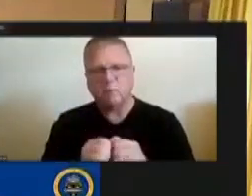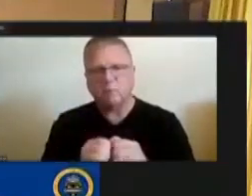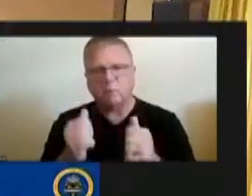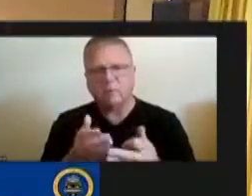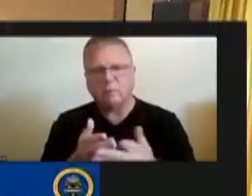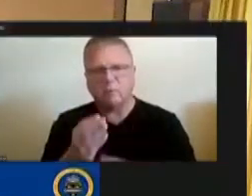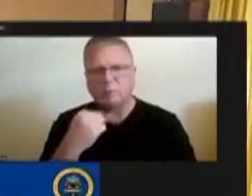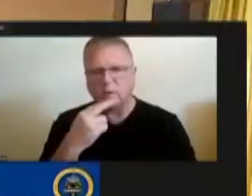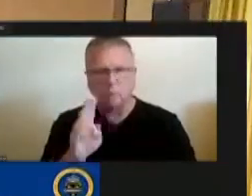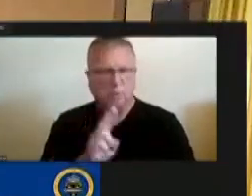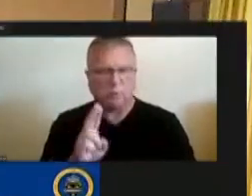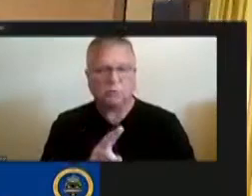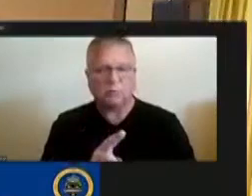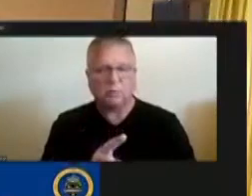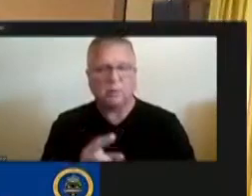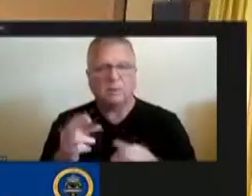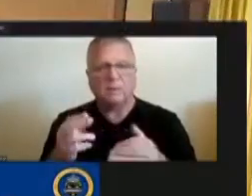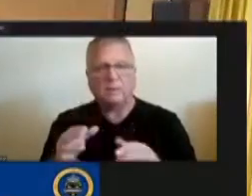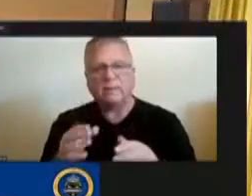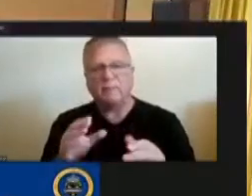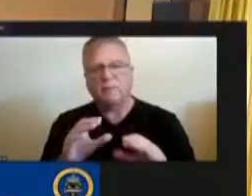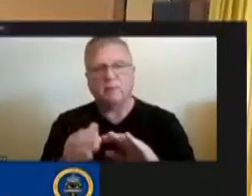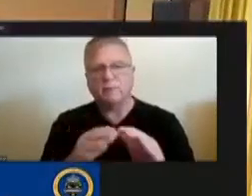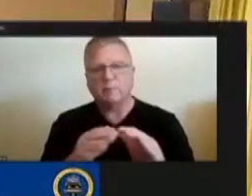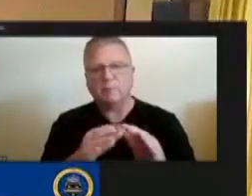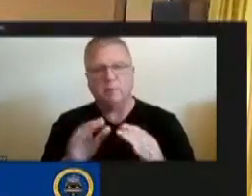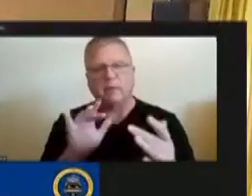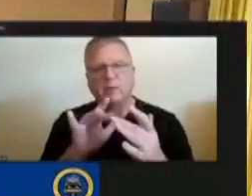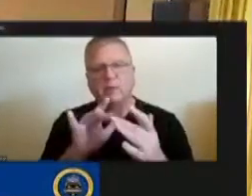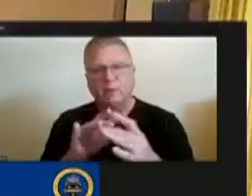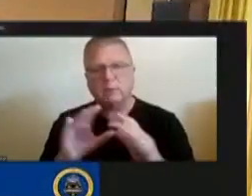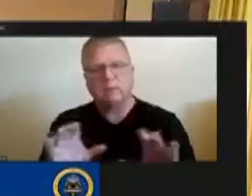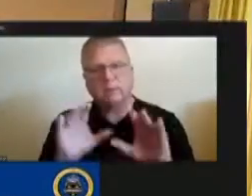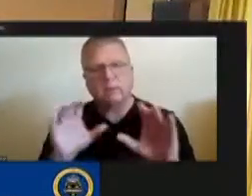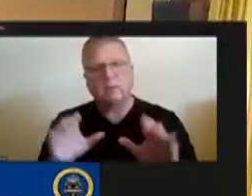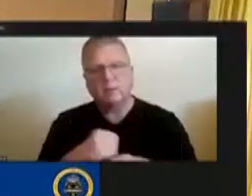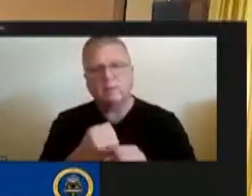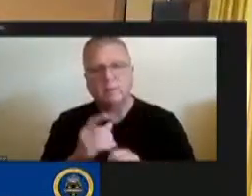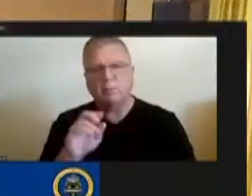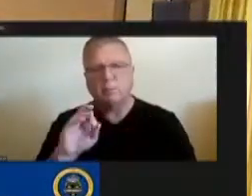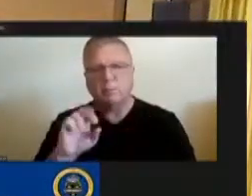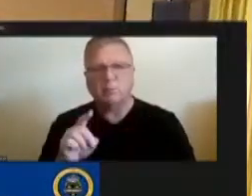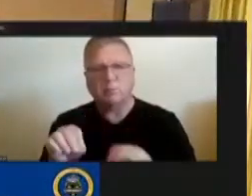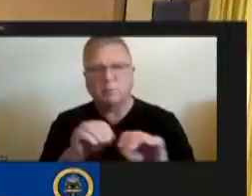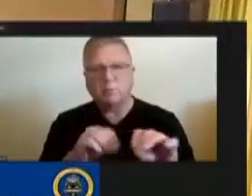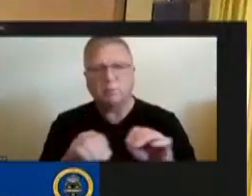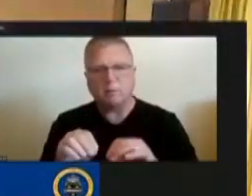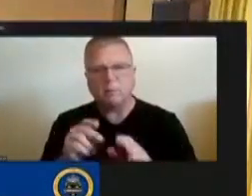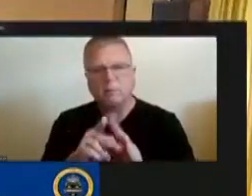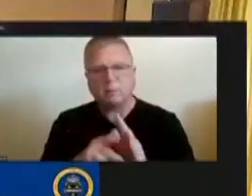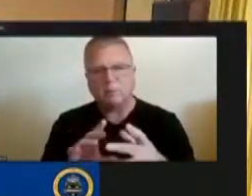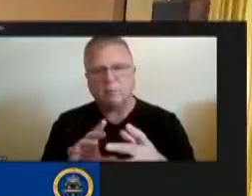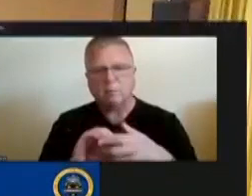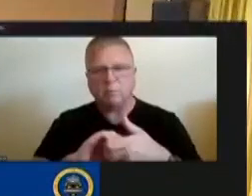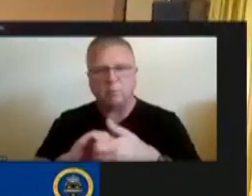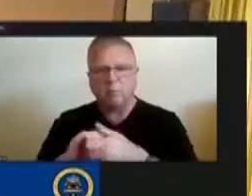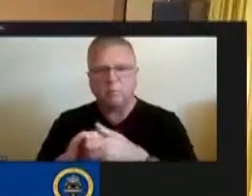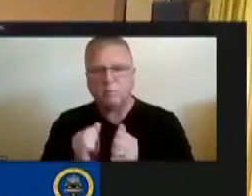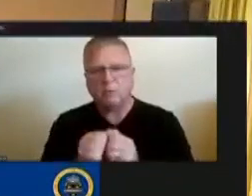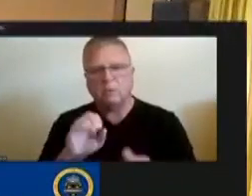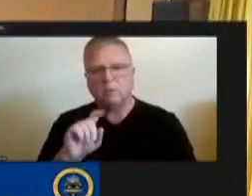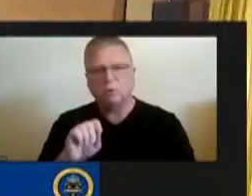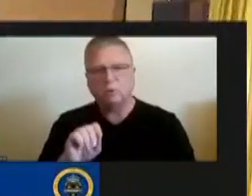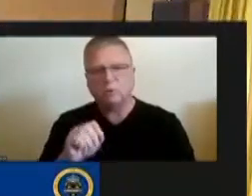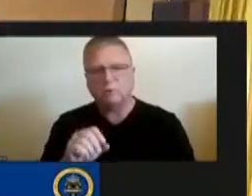uses. After community outreach and engagement, we created our Bloomfield Mobility Principles in partnership with Studio for Spatial Practice earlier